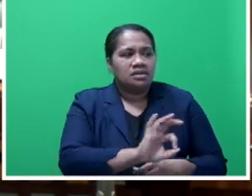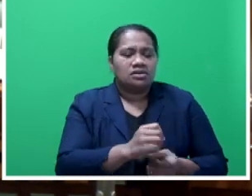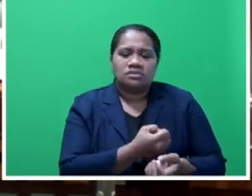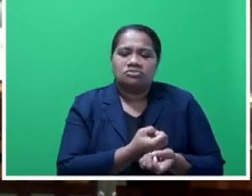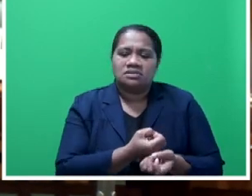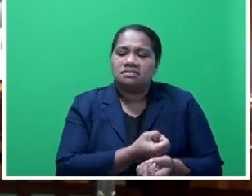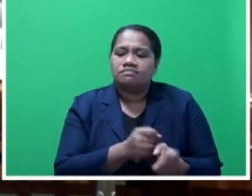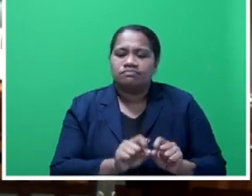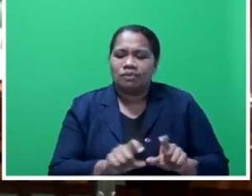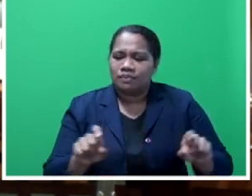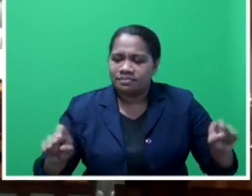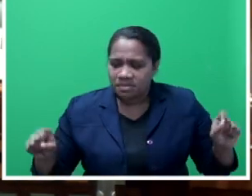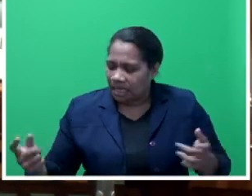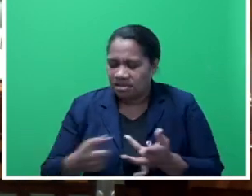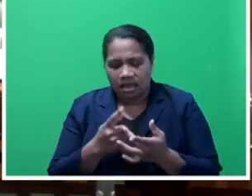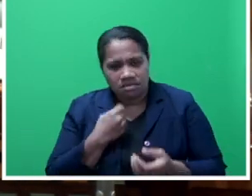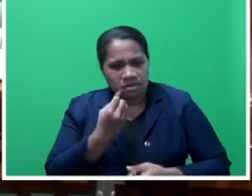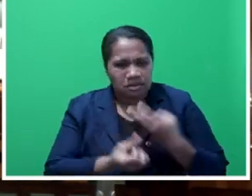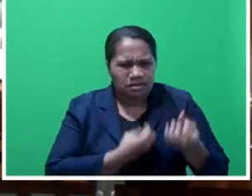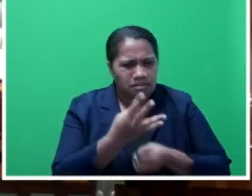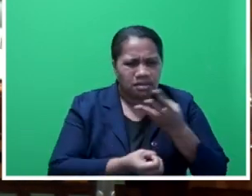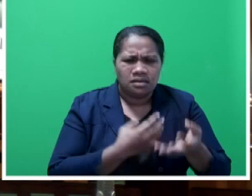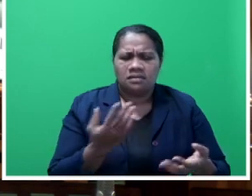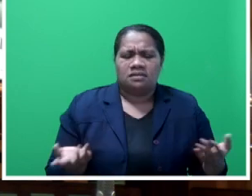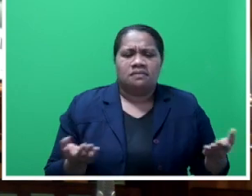up. Mr. Speaker, sir,